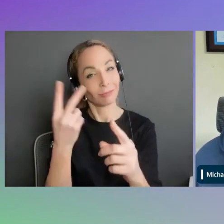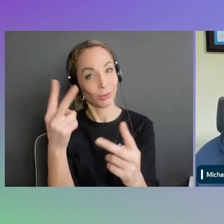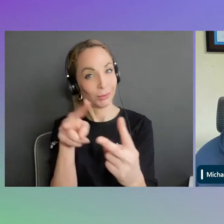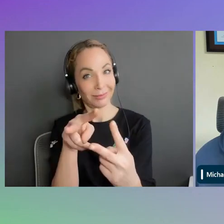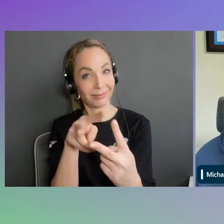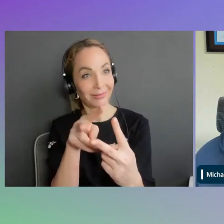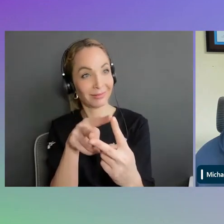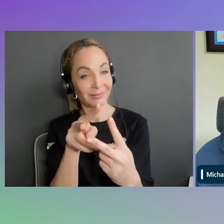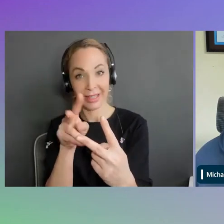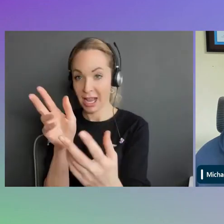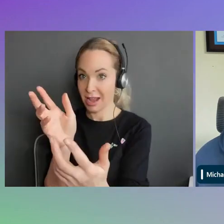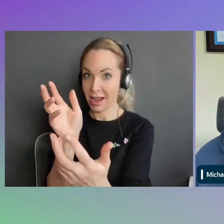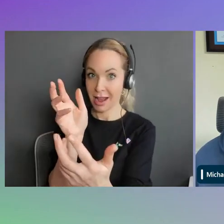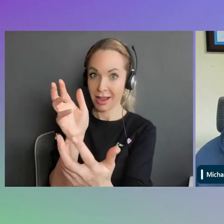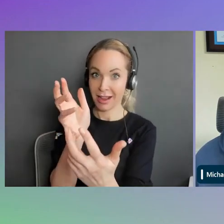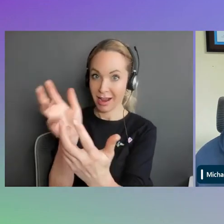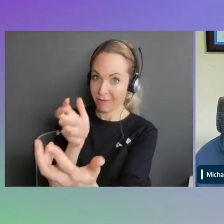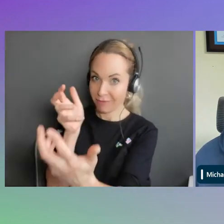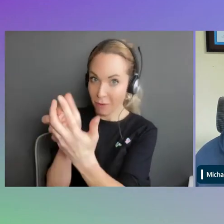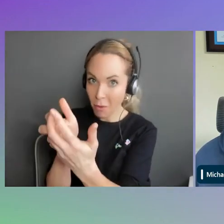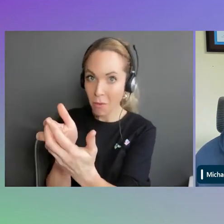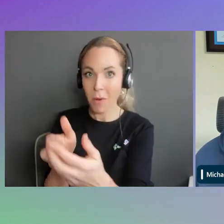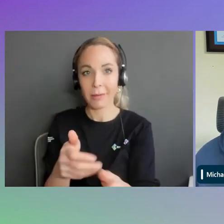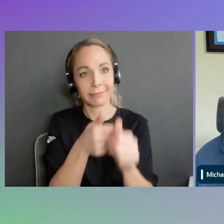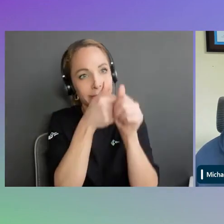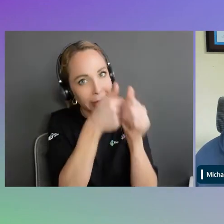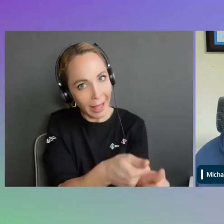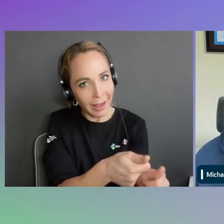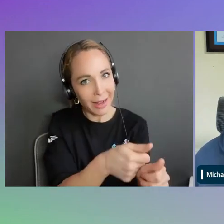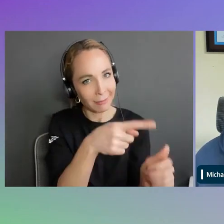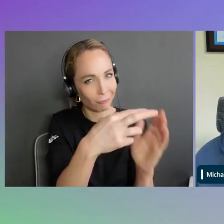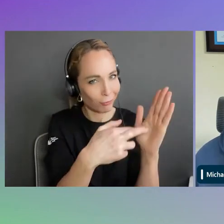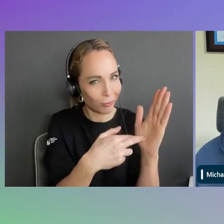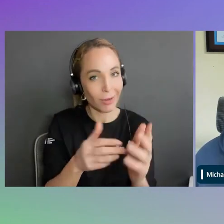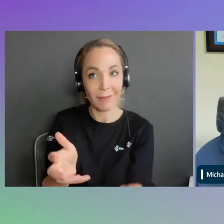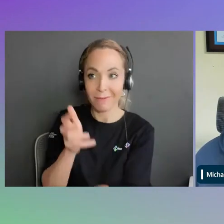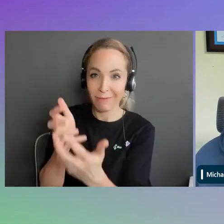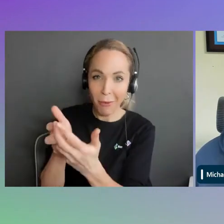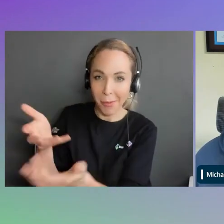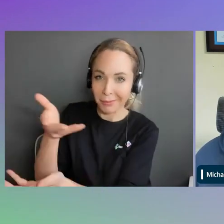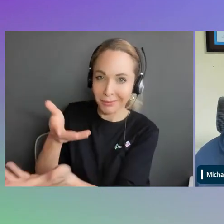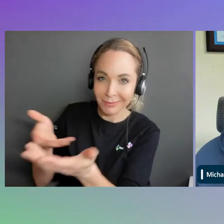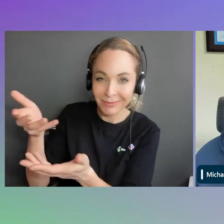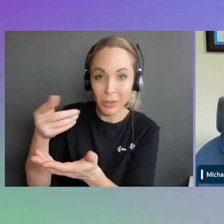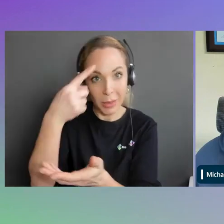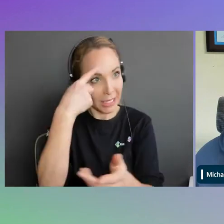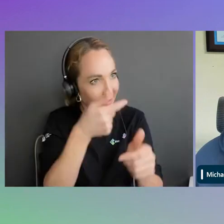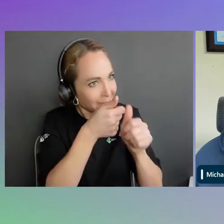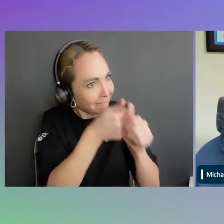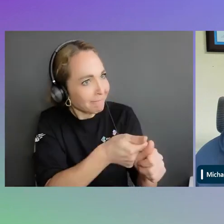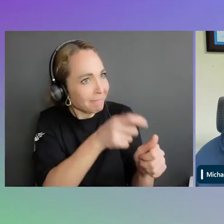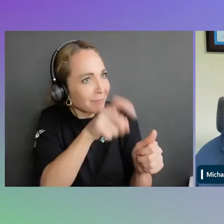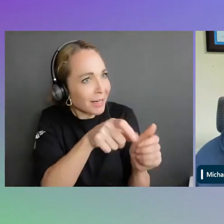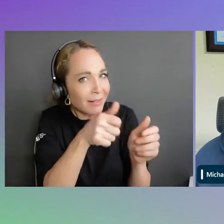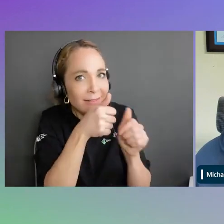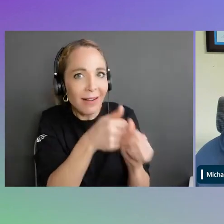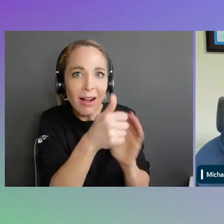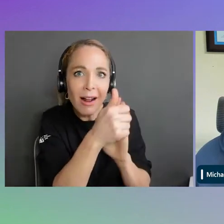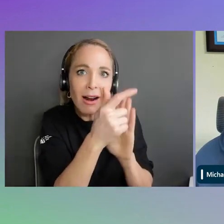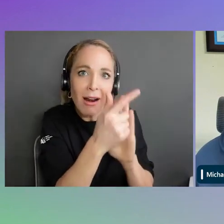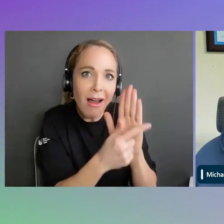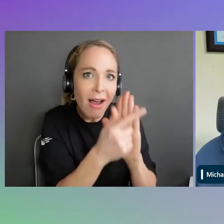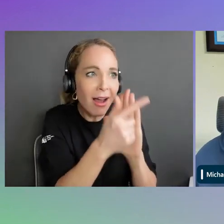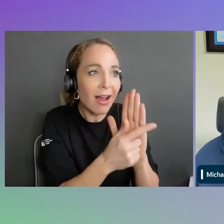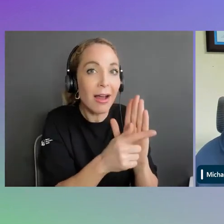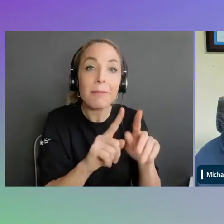it comply with accessibility? Thinking about, okay, I need to follow the law, but most importantly, I wanted